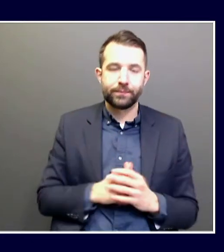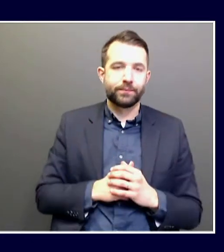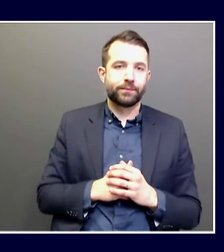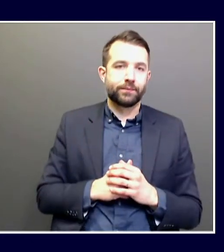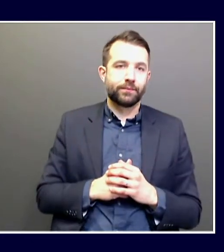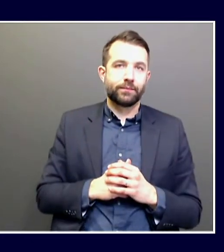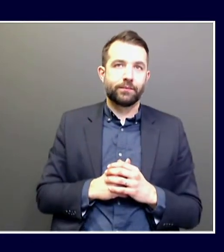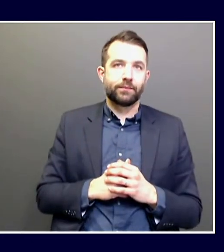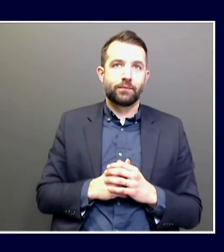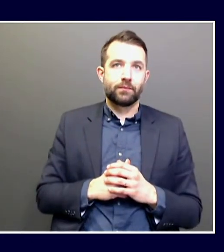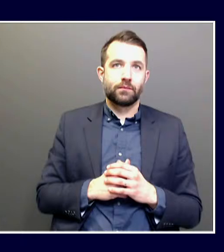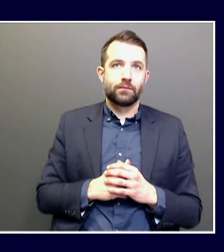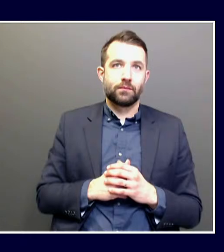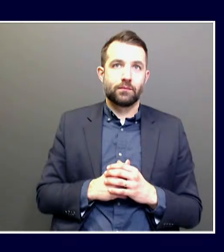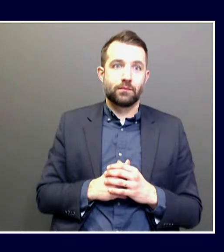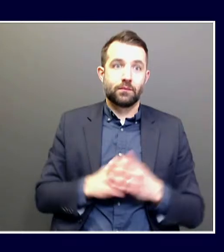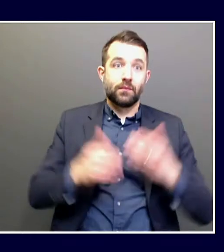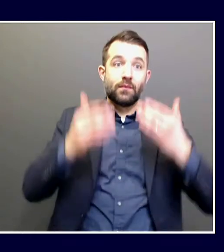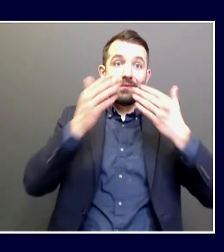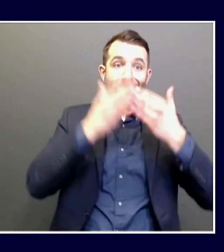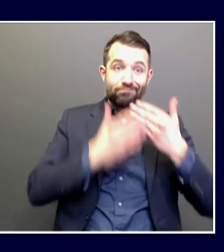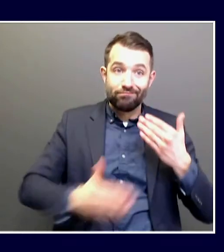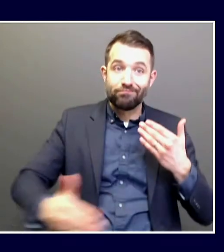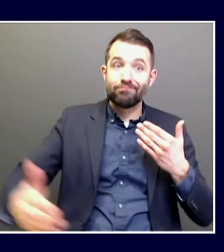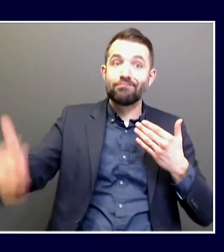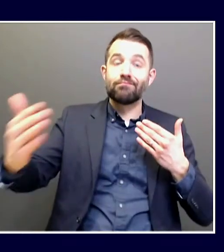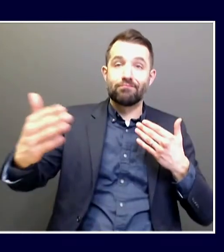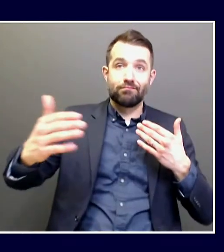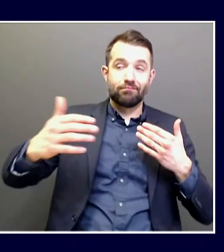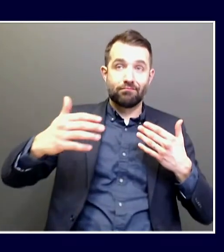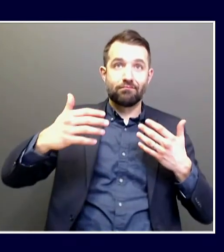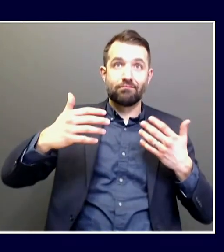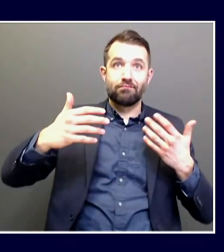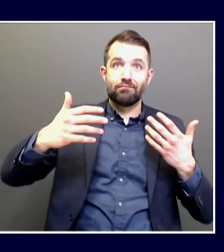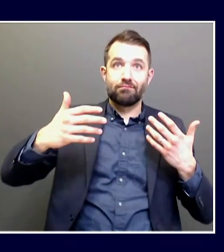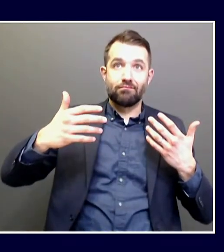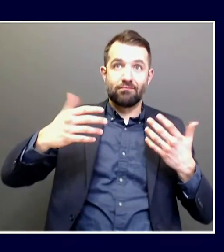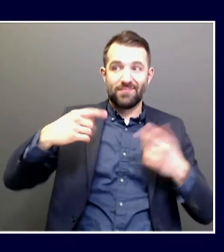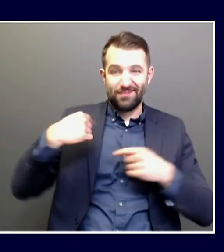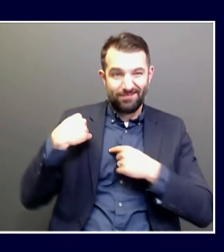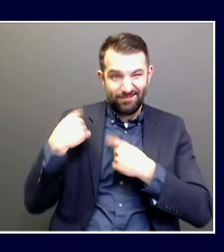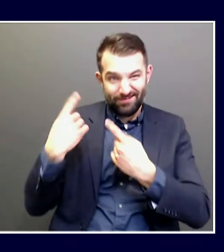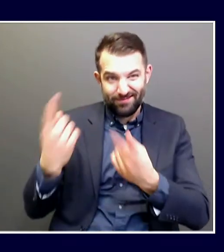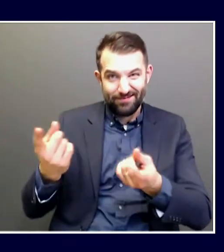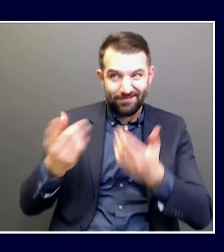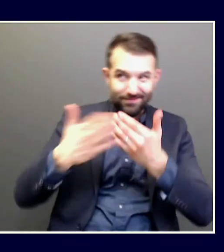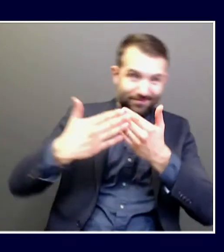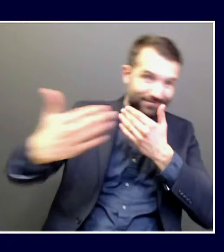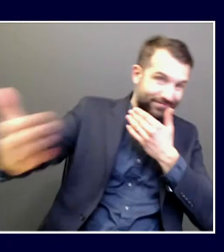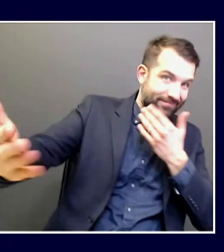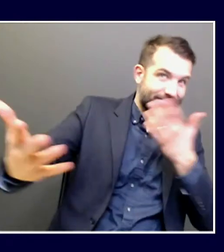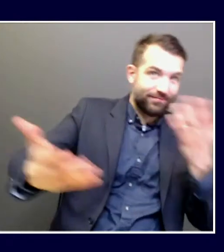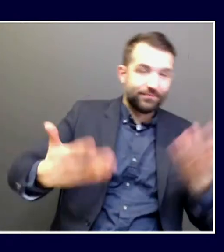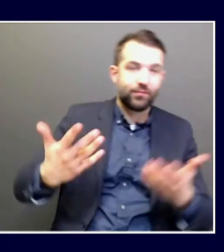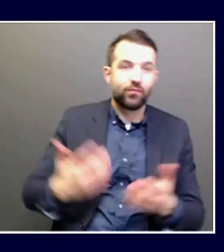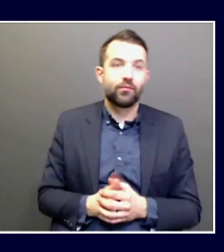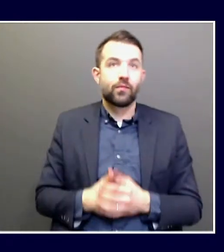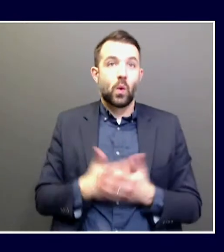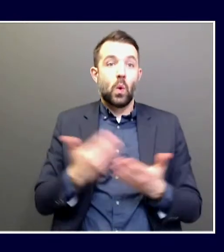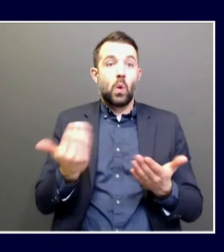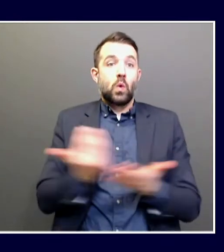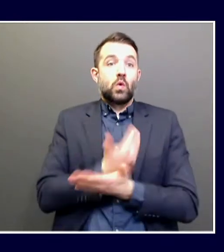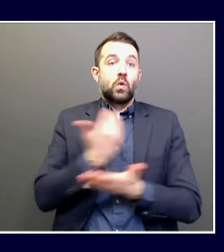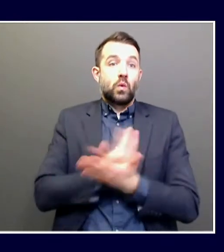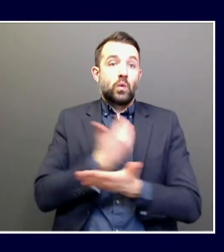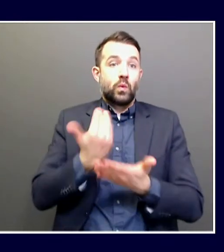saying moving forward that, and it probably has been from the past for a while, that the number of new cases today is X. If we want to be accurate,